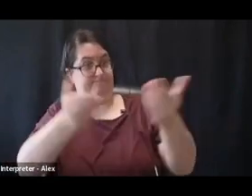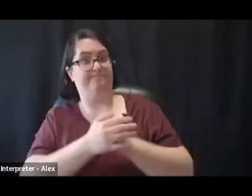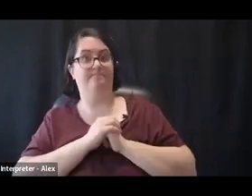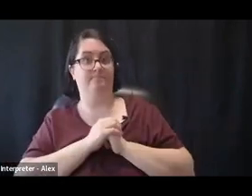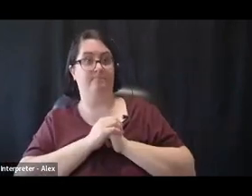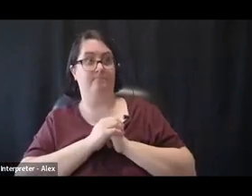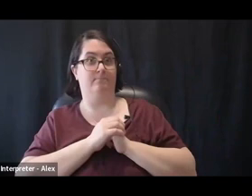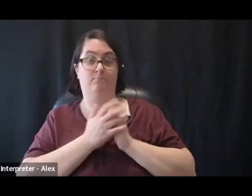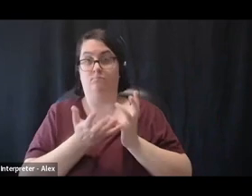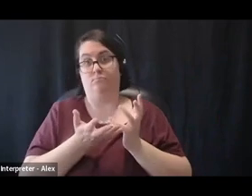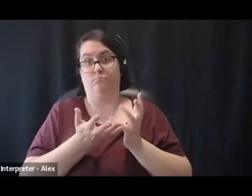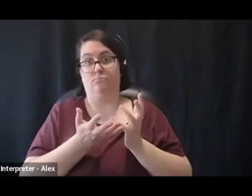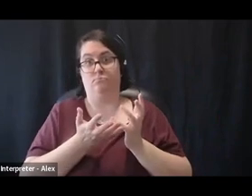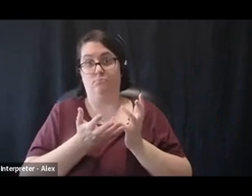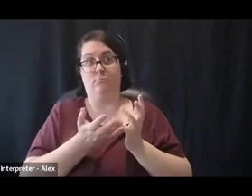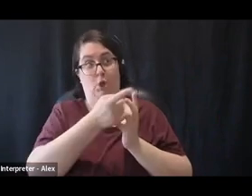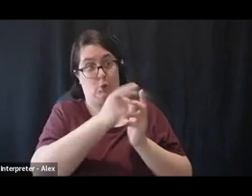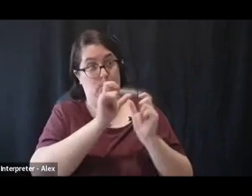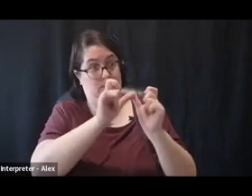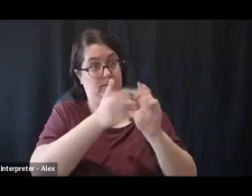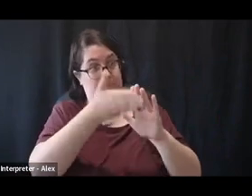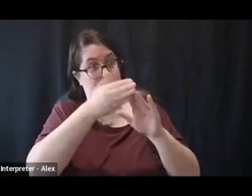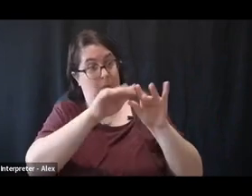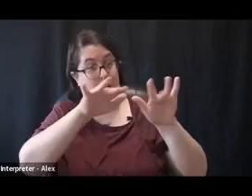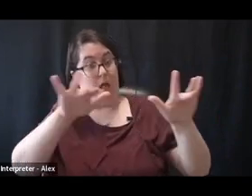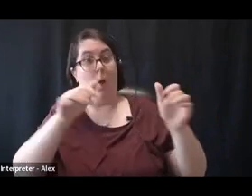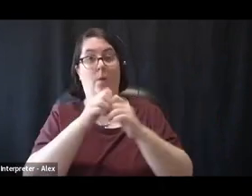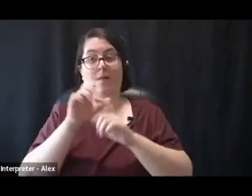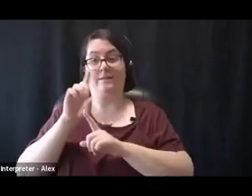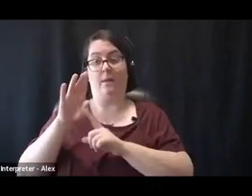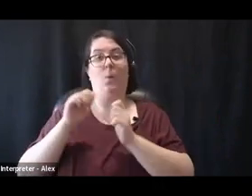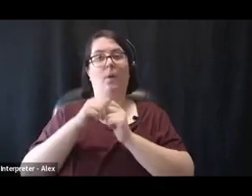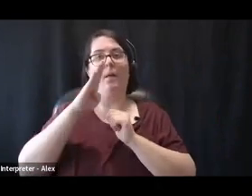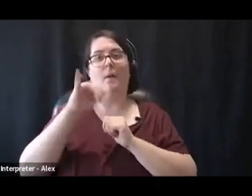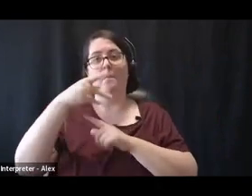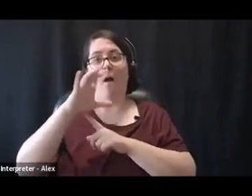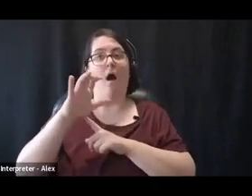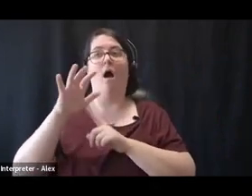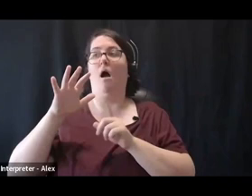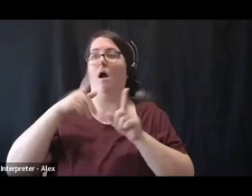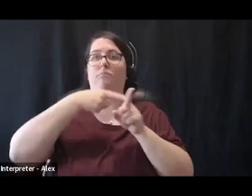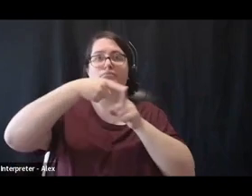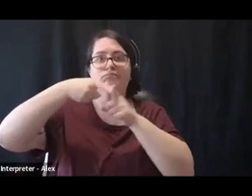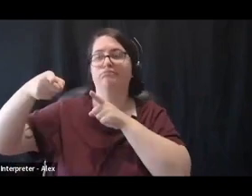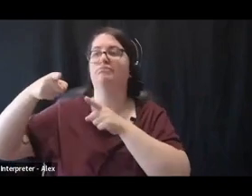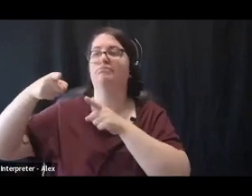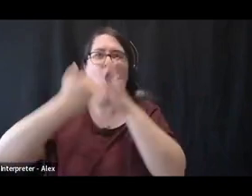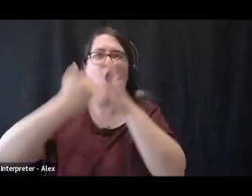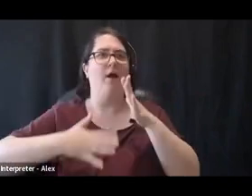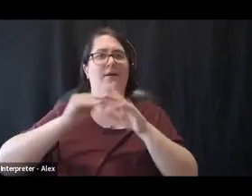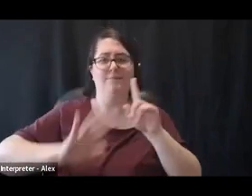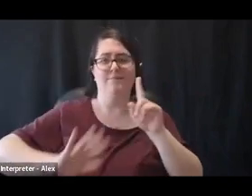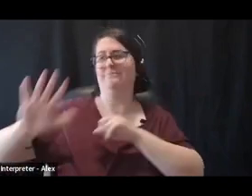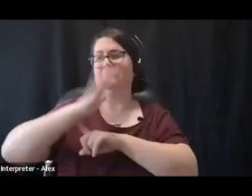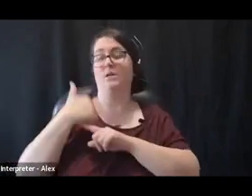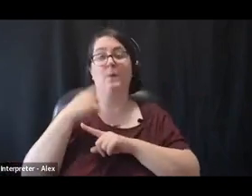sure this thing survives and to make sure we populate this database with BIPOC artists across disciplines, across the country. So if you're from a